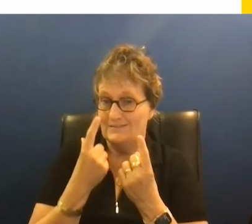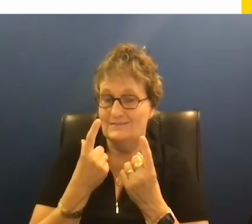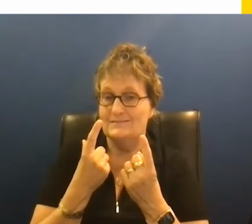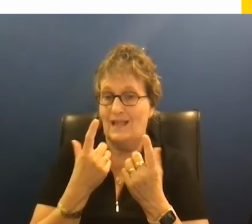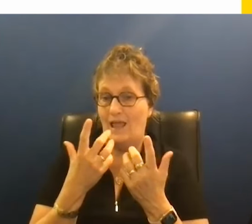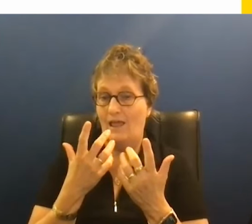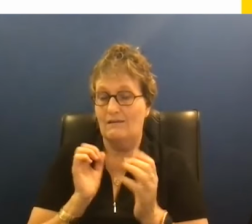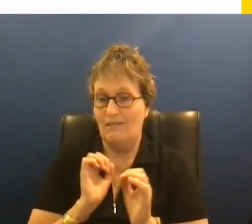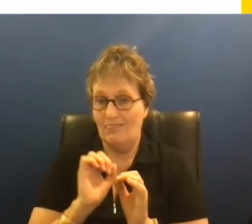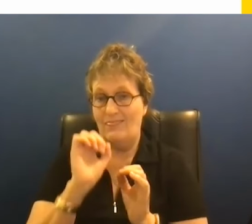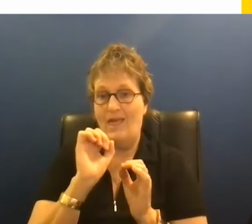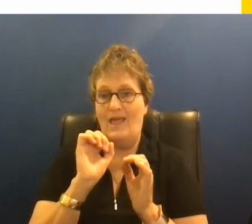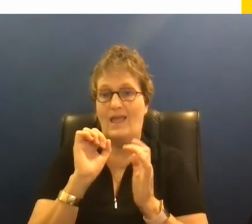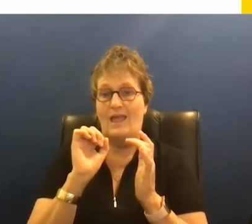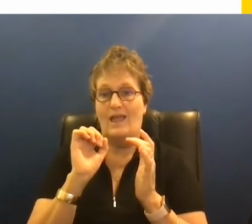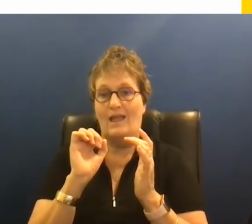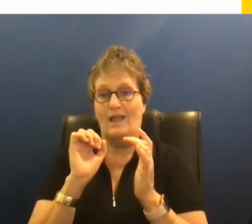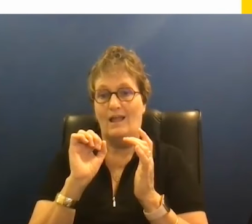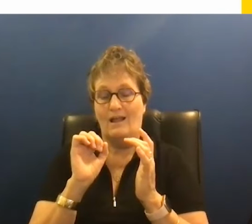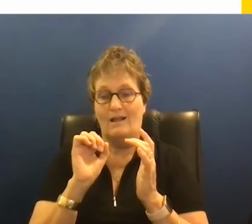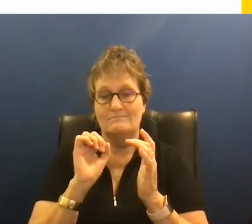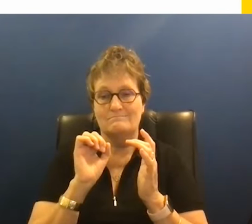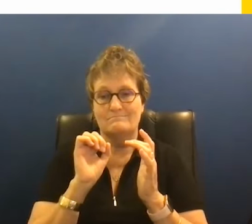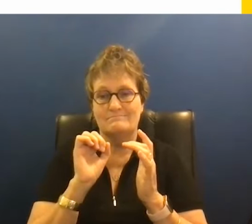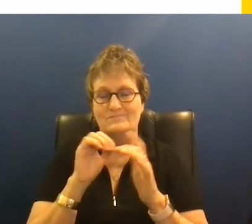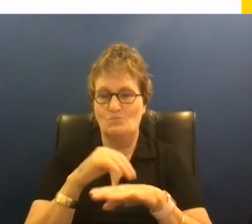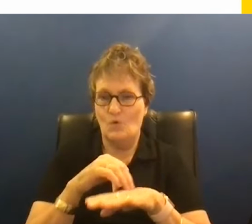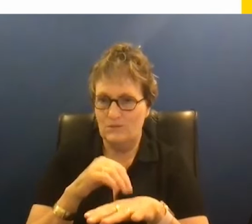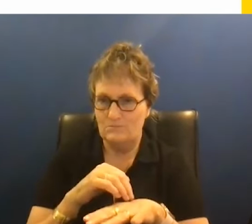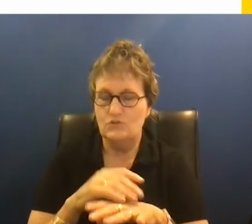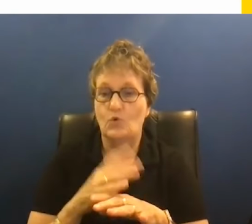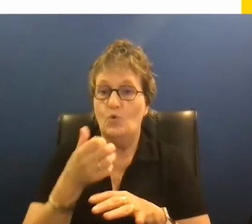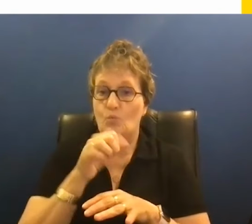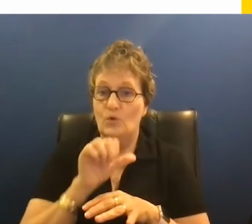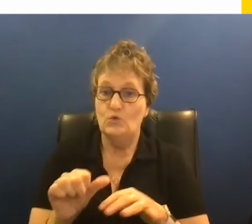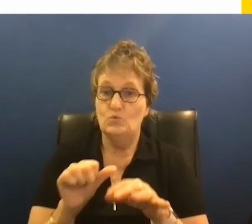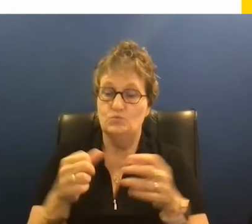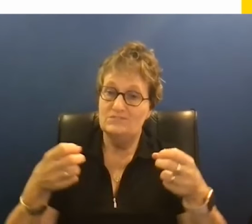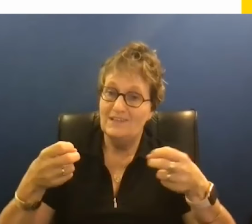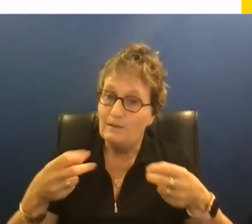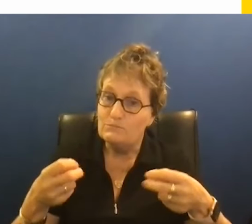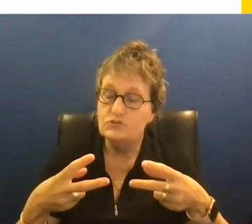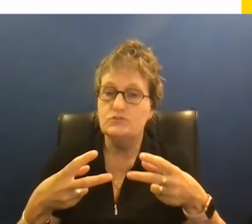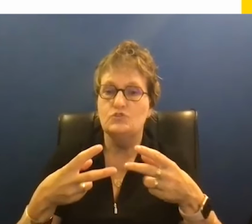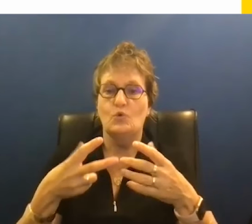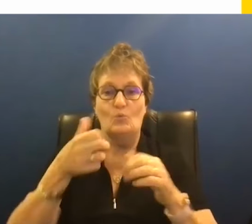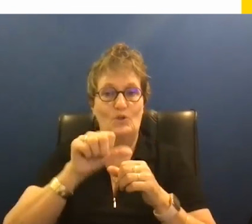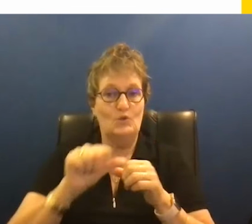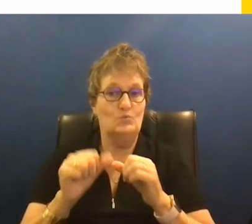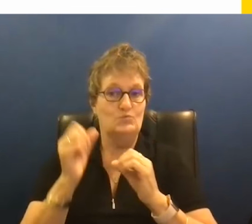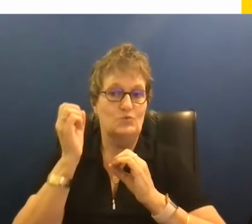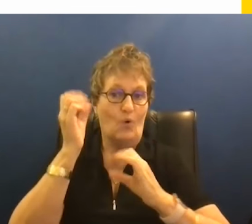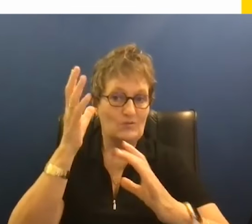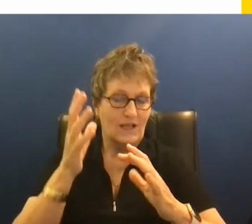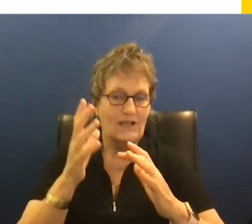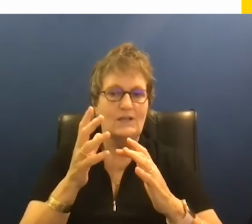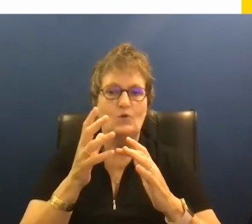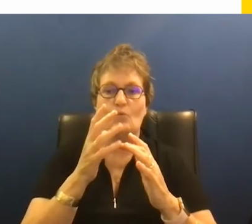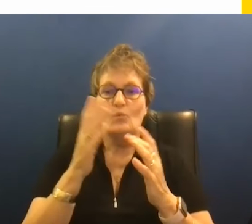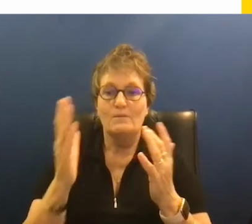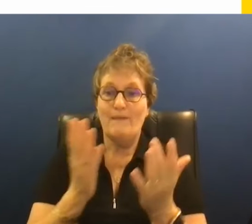our event, we use live captions, we use Auslan interpreters. So all these help to make our